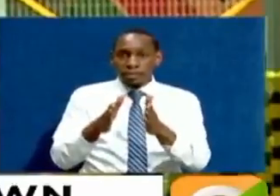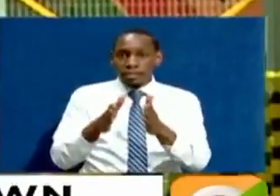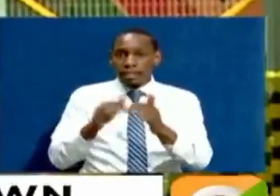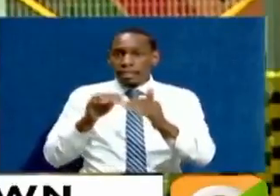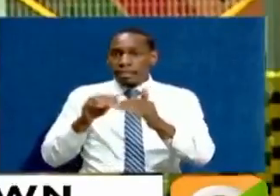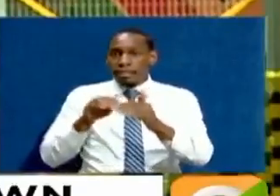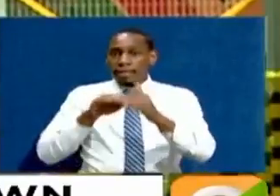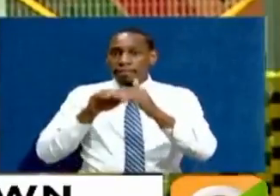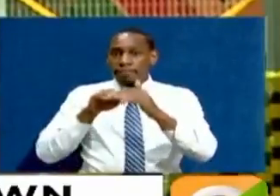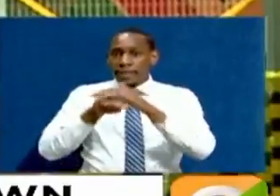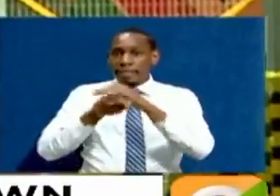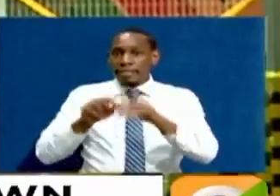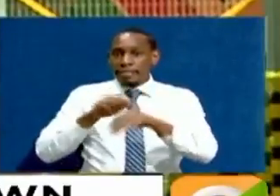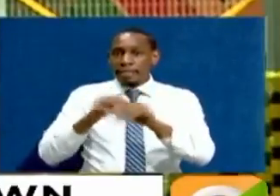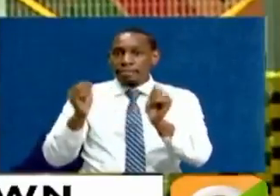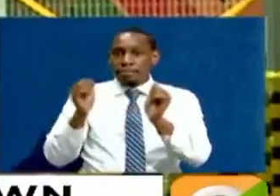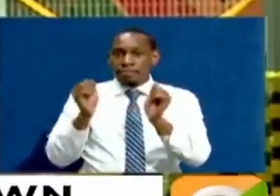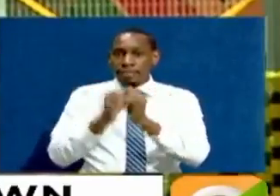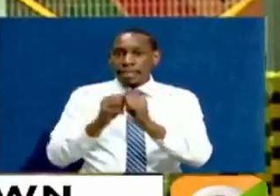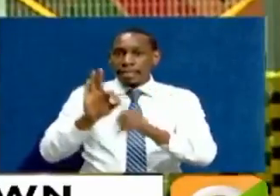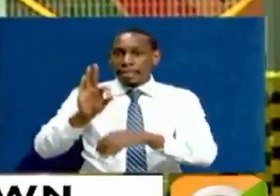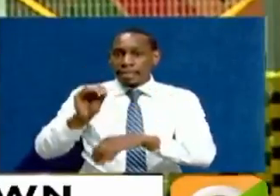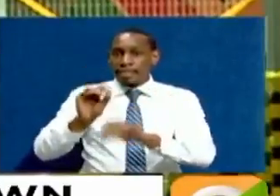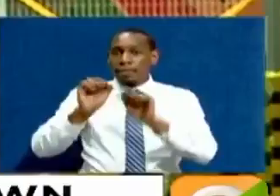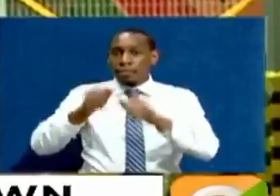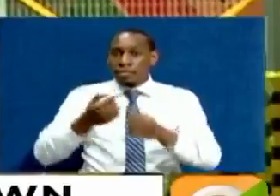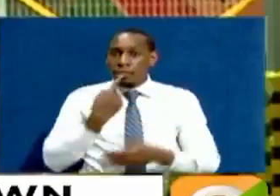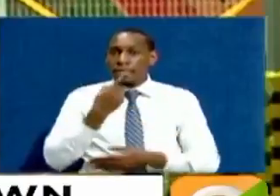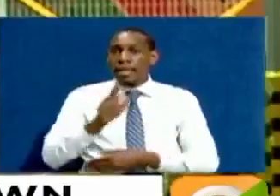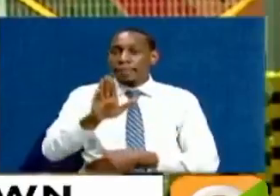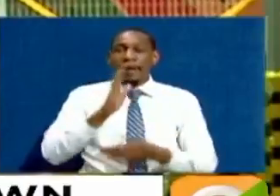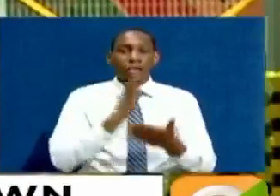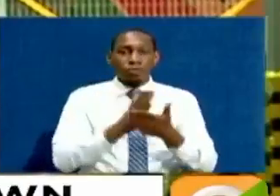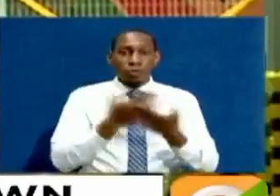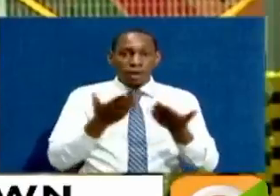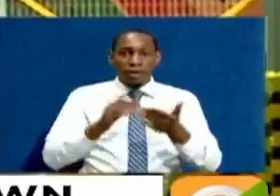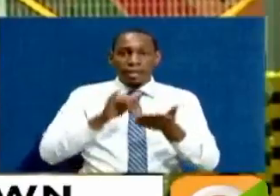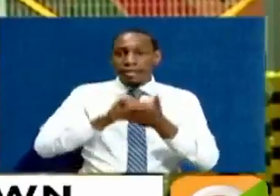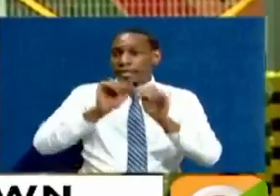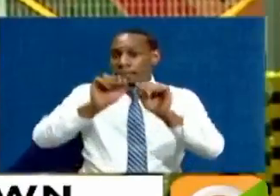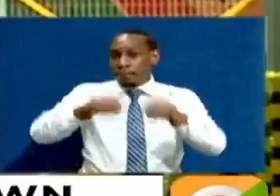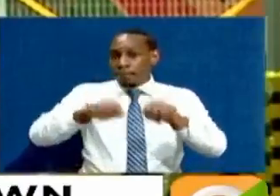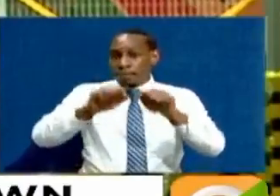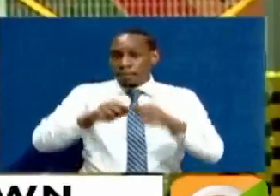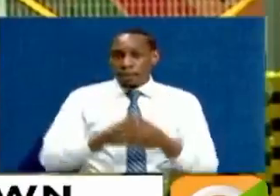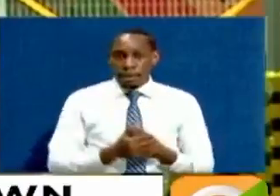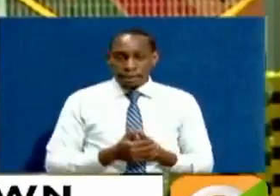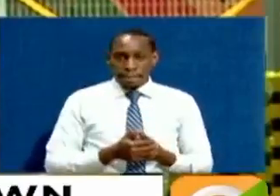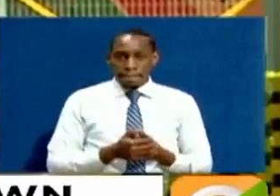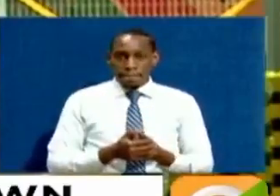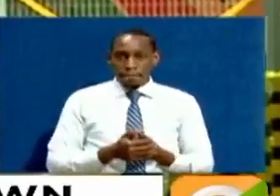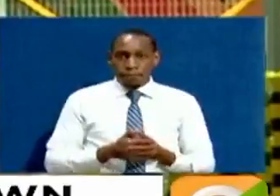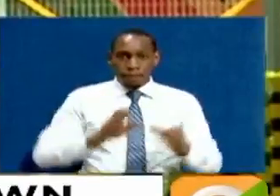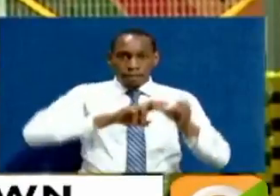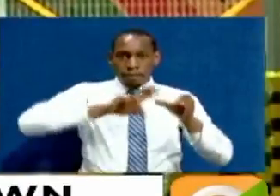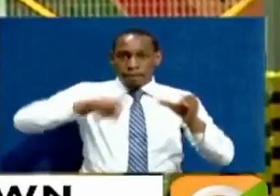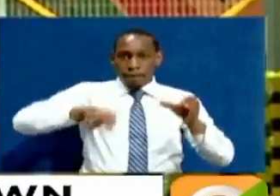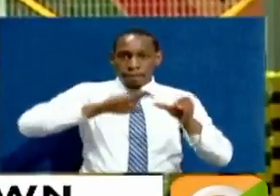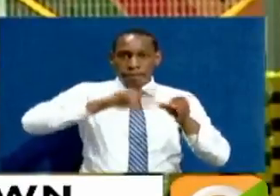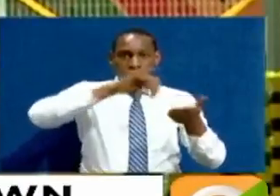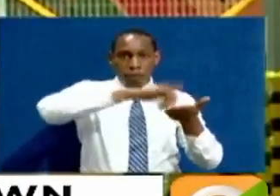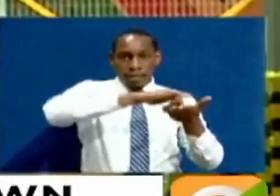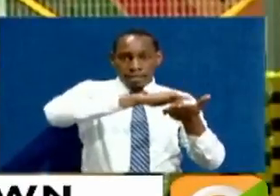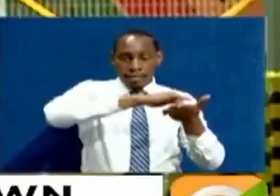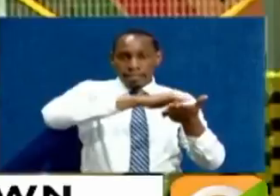10 o'clock or 10:30 in order to be able to tell you exactly how they'll be able to be offloaded from the aircraft